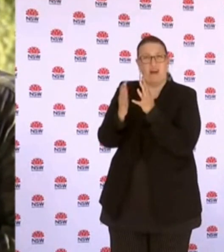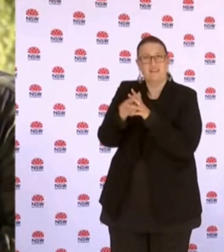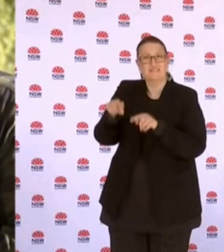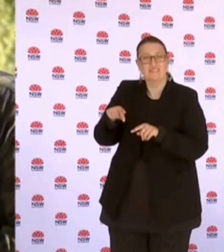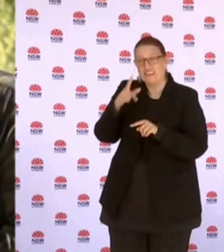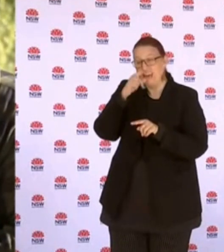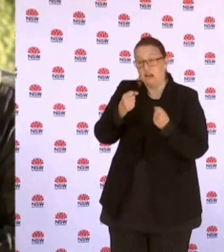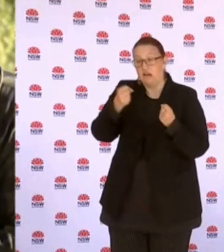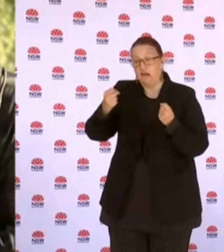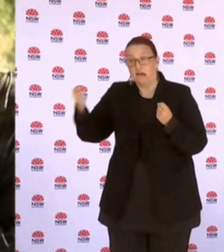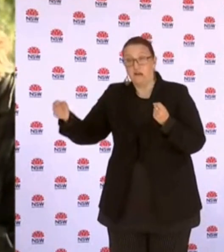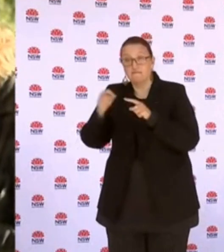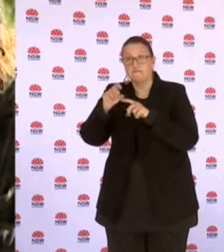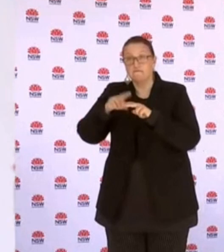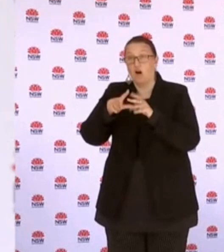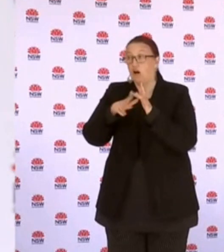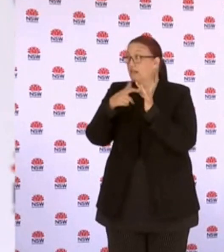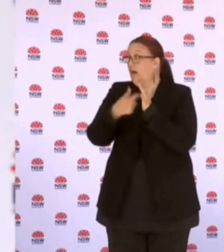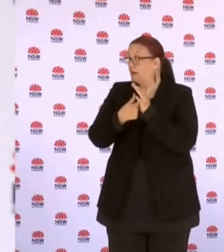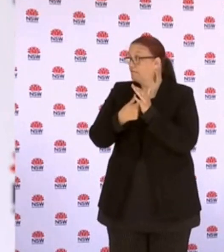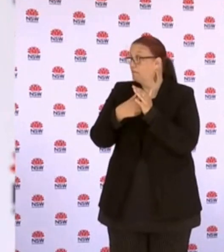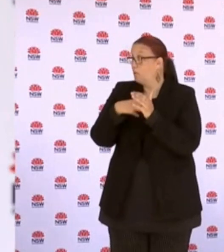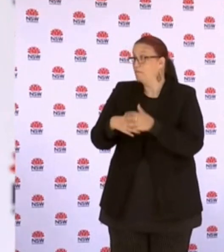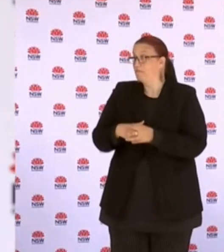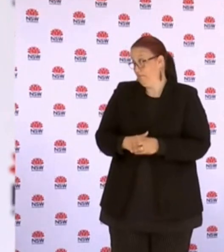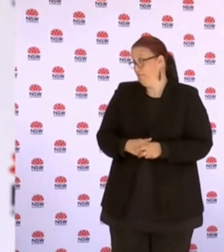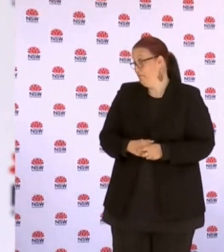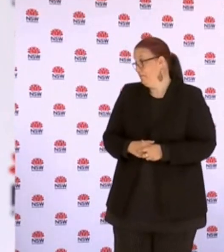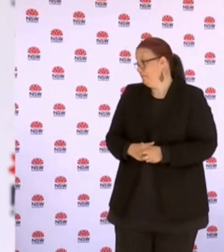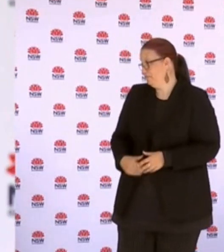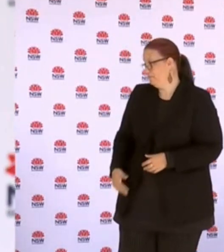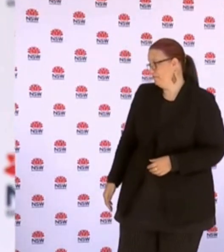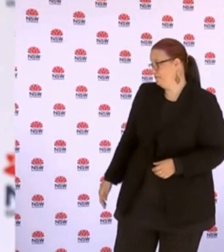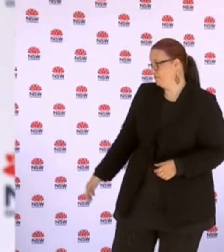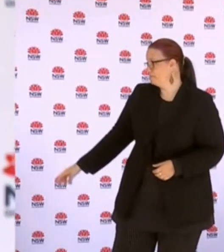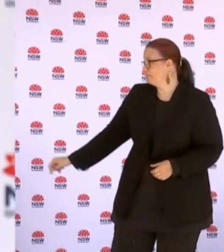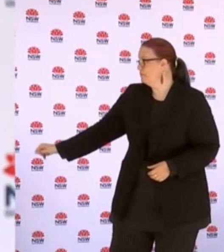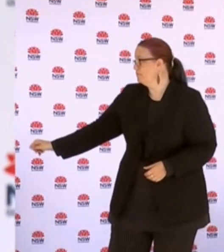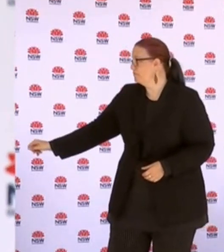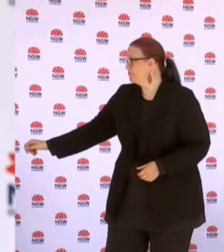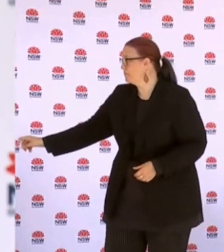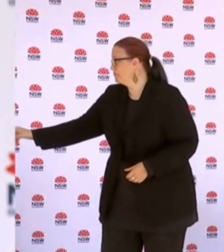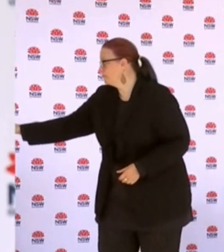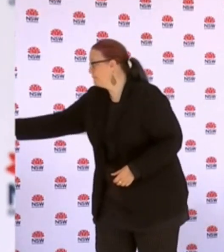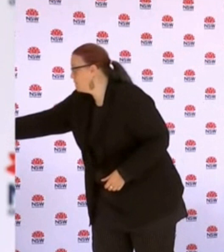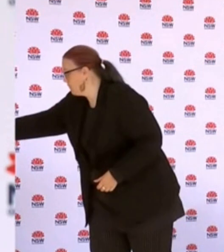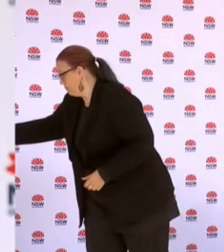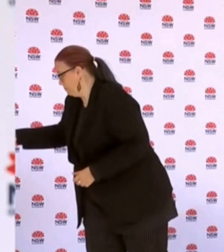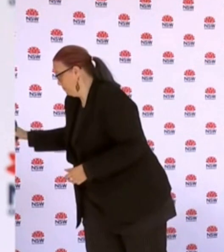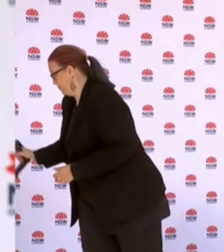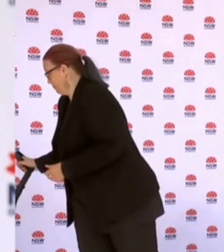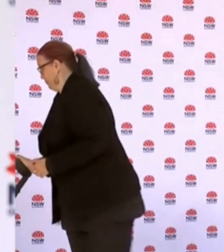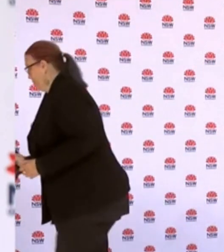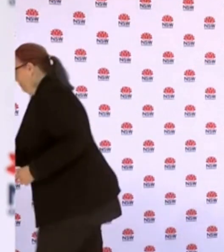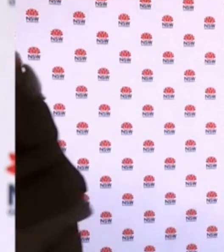jab. Sarah, look, we've obviously struggled with that. We have the largest population in the country. We